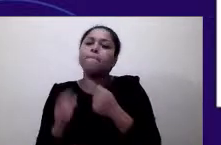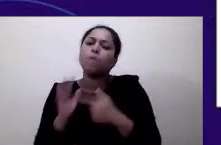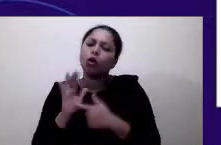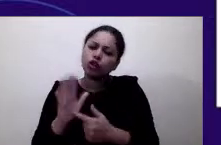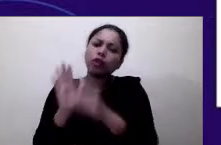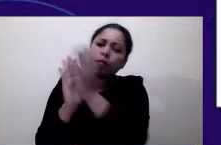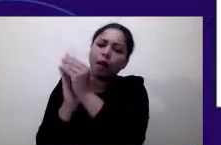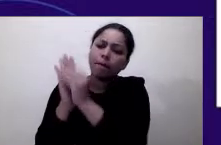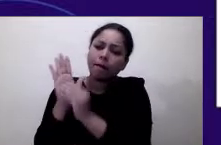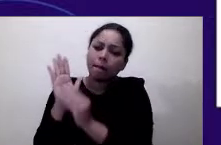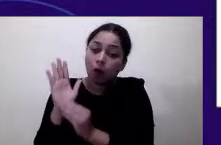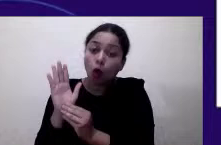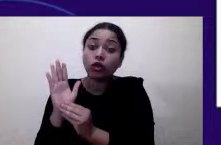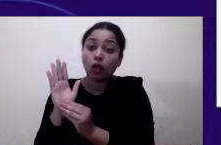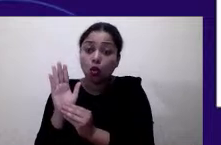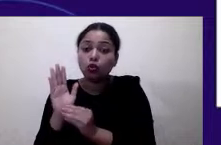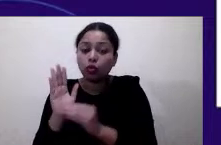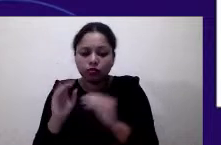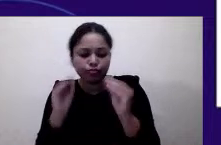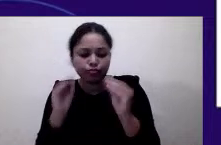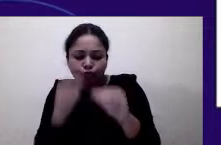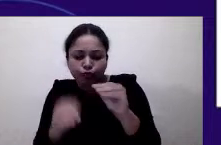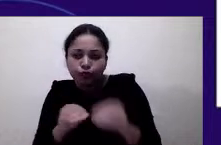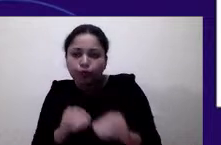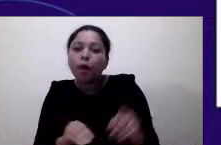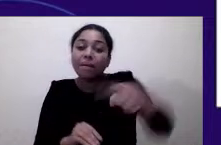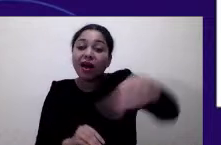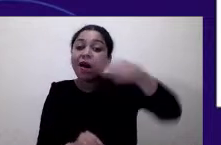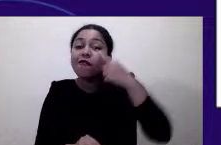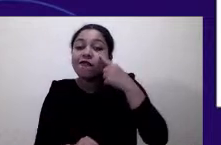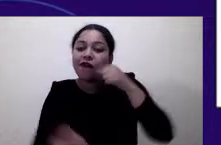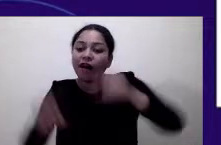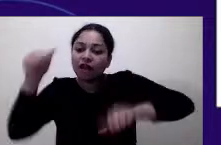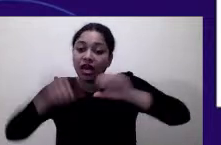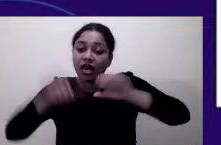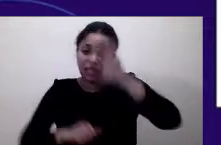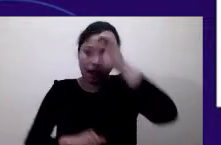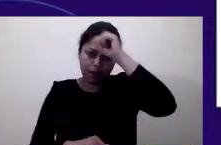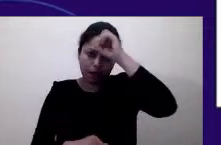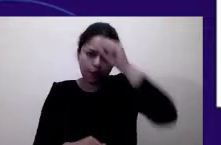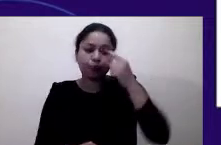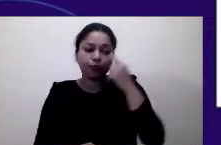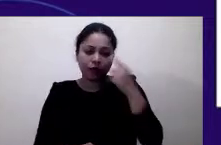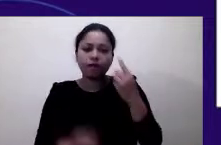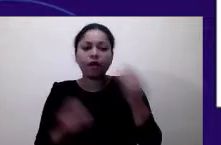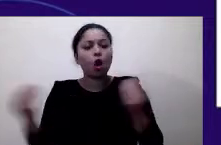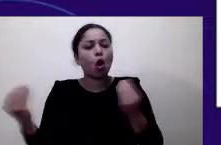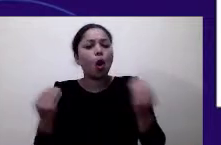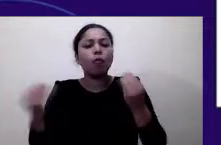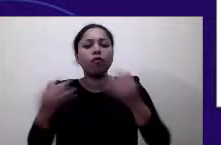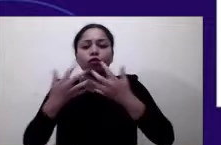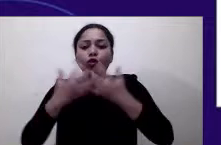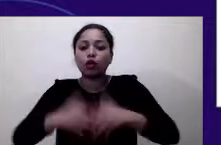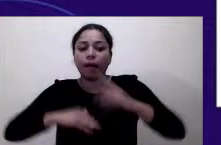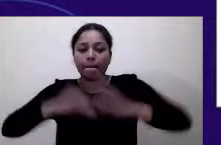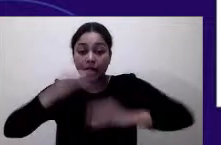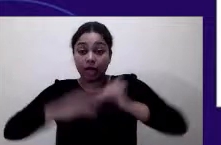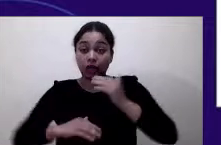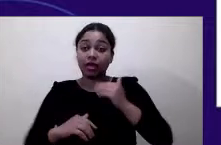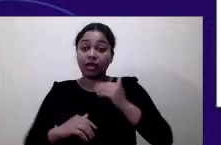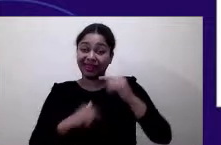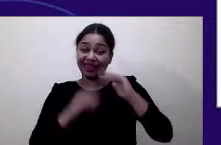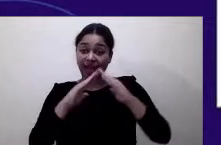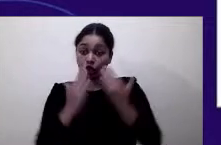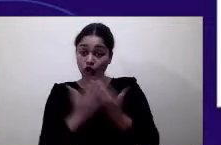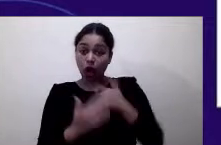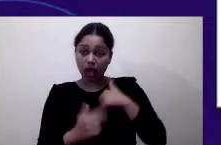So here I'm going to share some practices and then how we have assessed that in the school that I work. So in here we